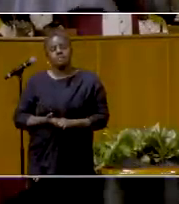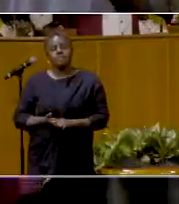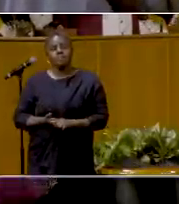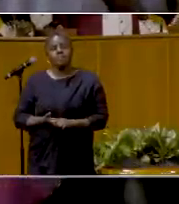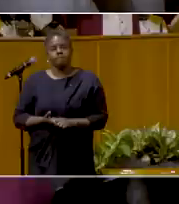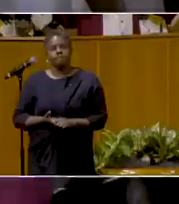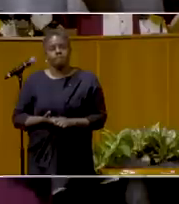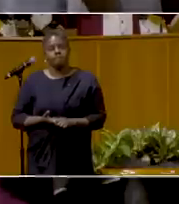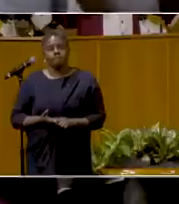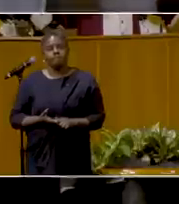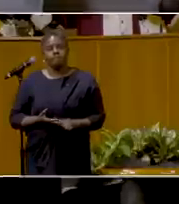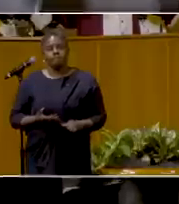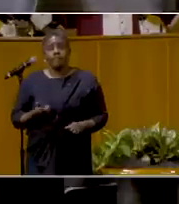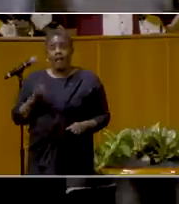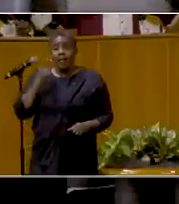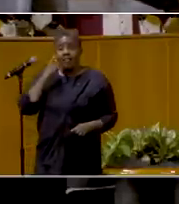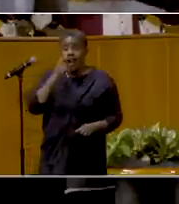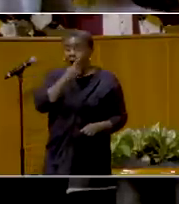Eyes of faith see